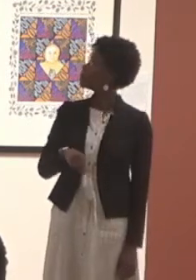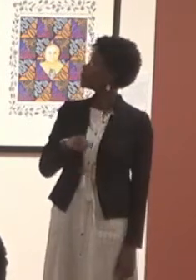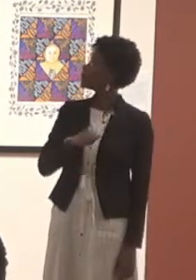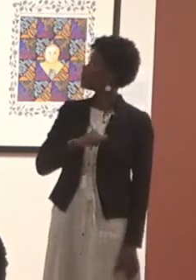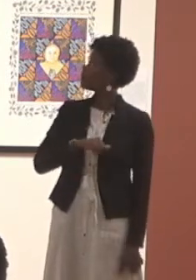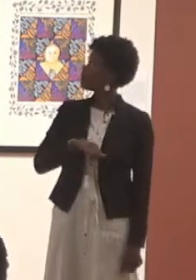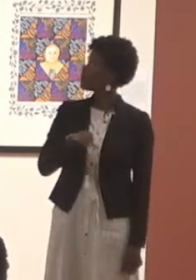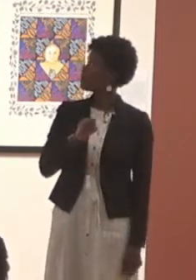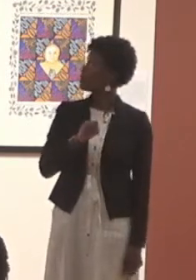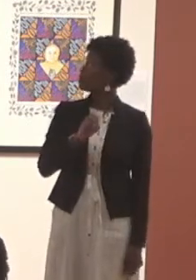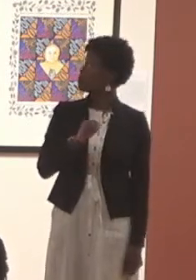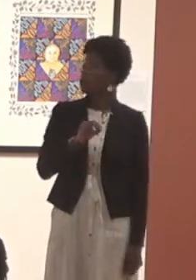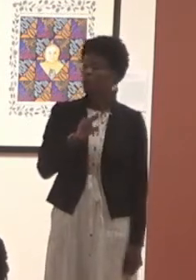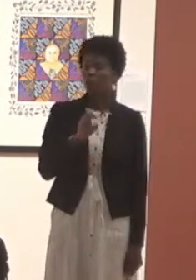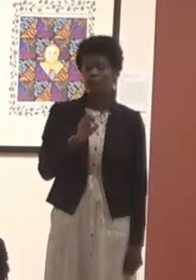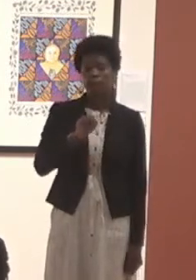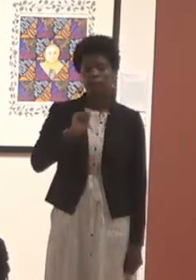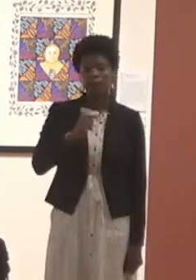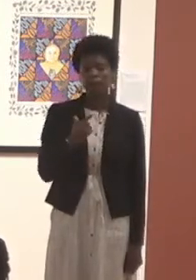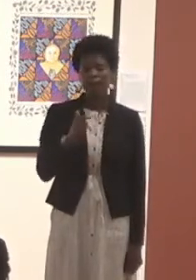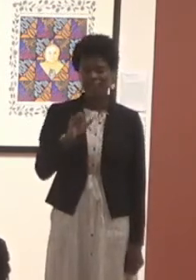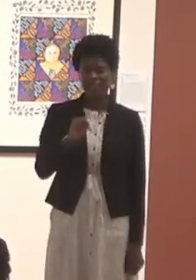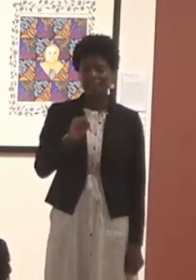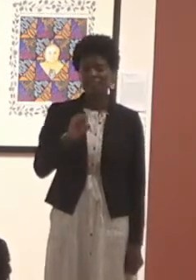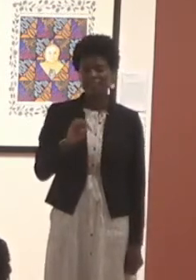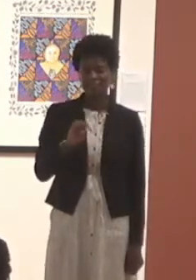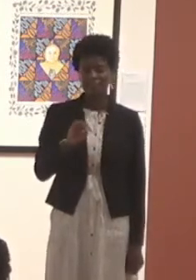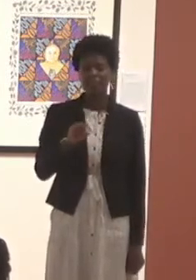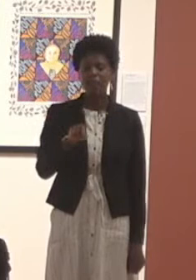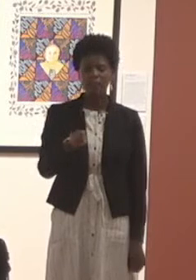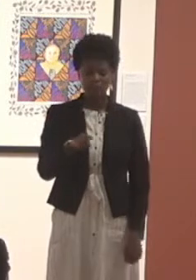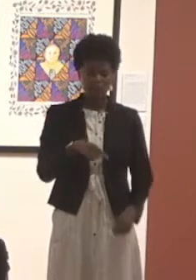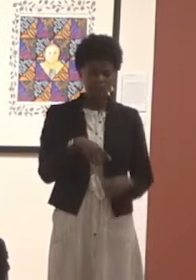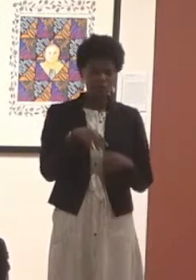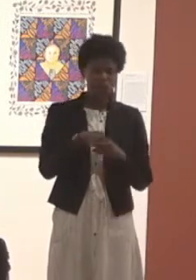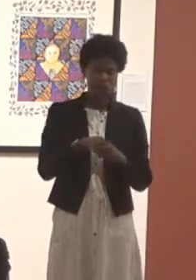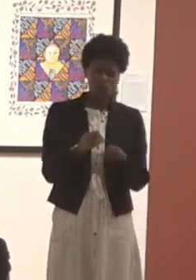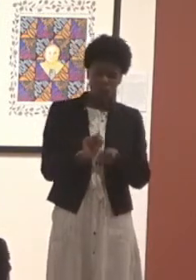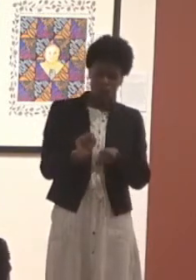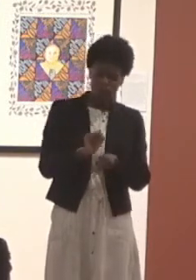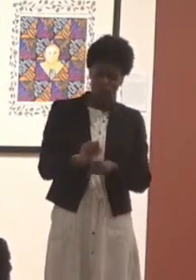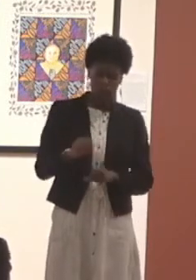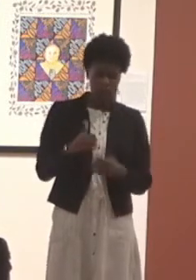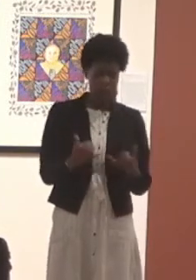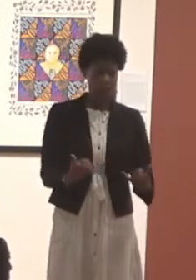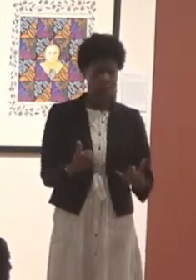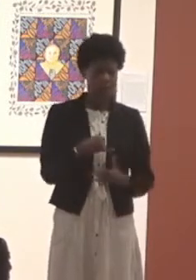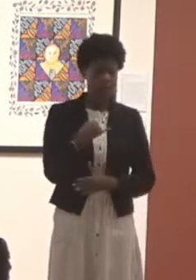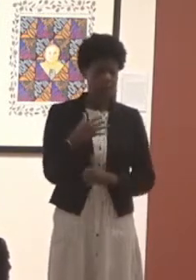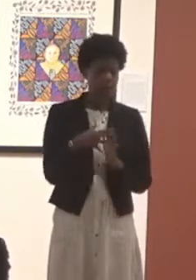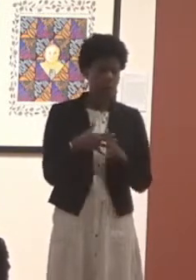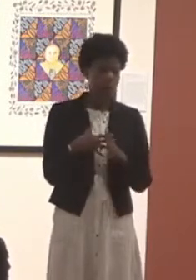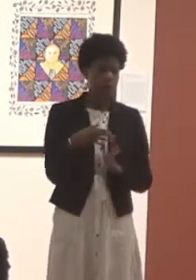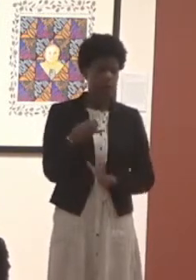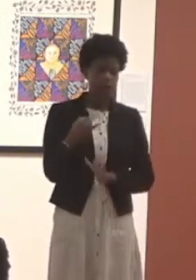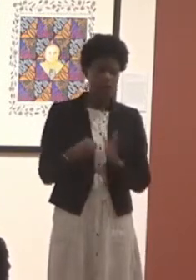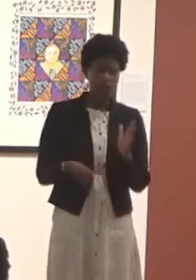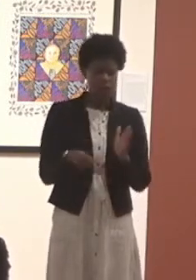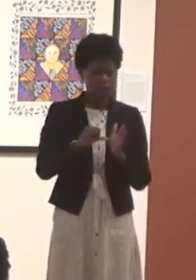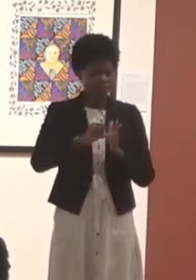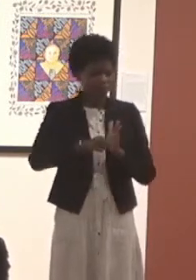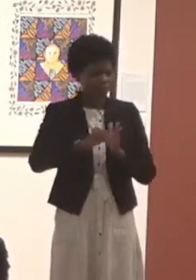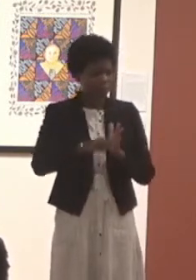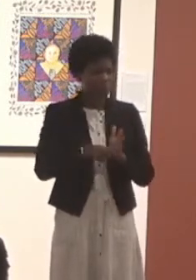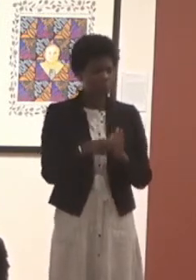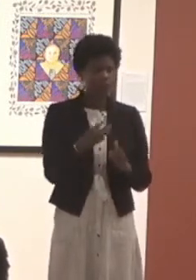is an award-winning scholar whose research focuses on modern and contemporary American art with an emphasis on expressions of